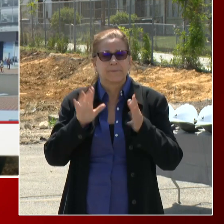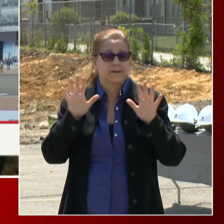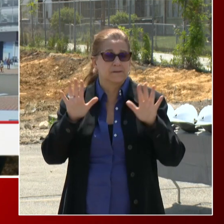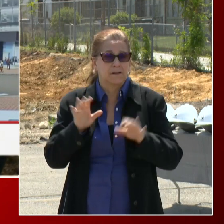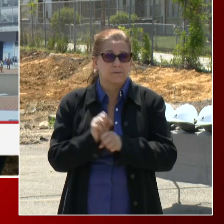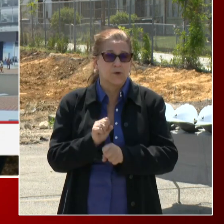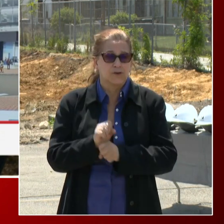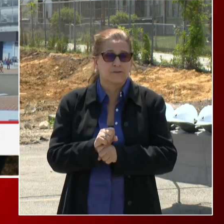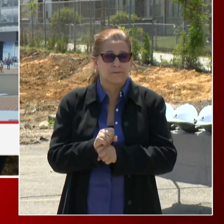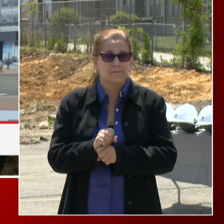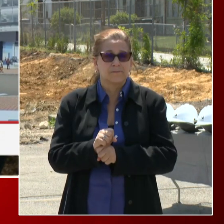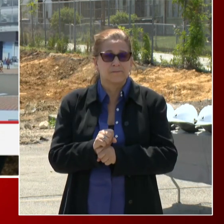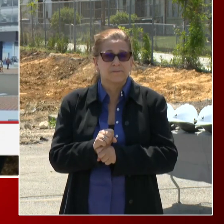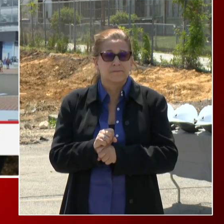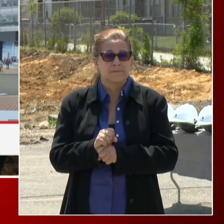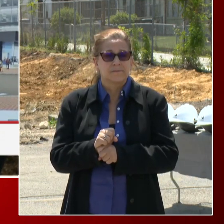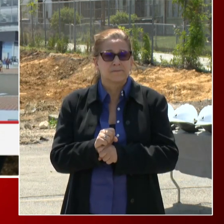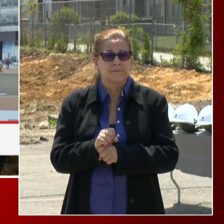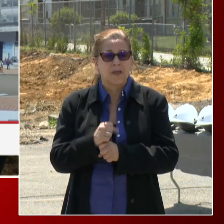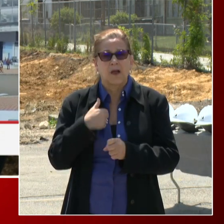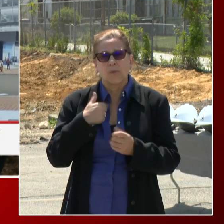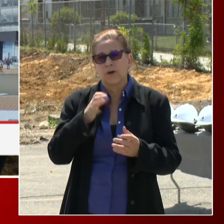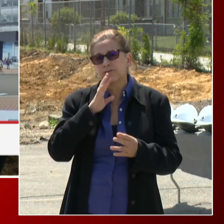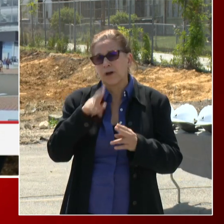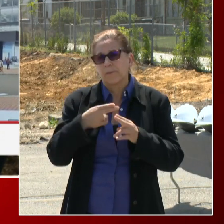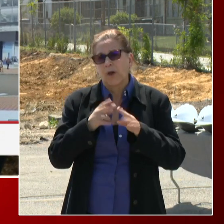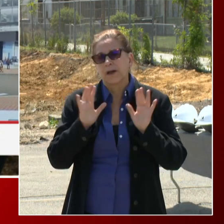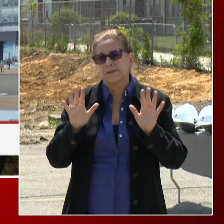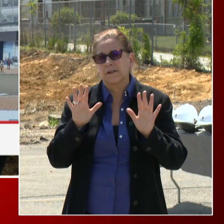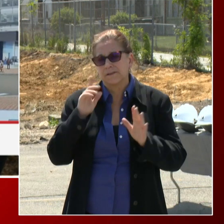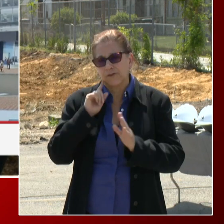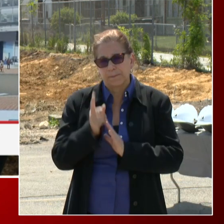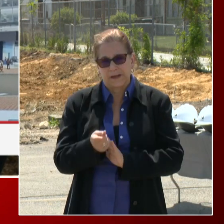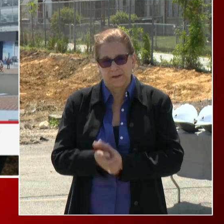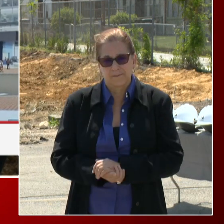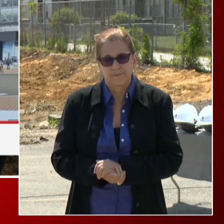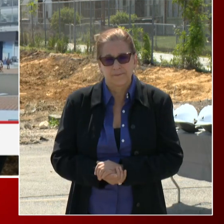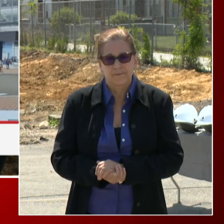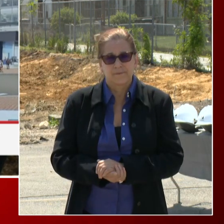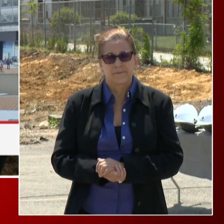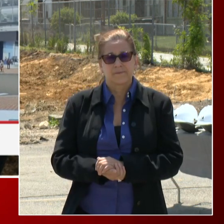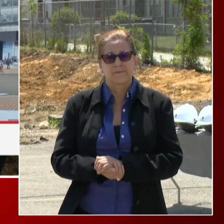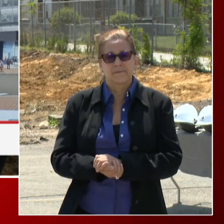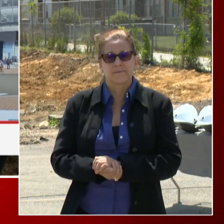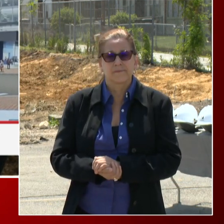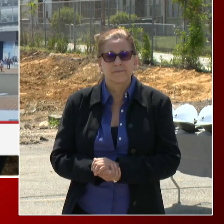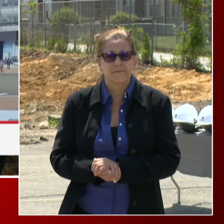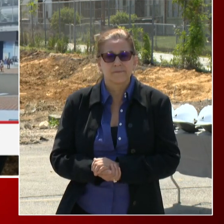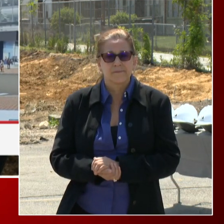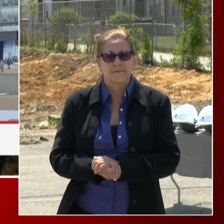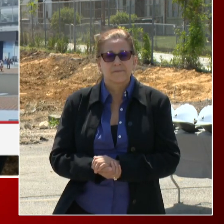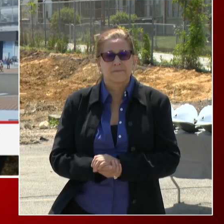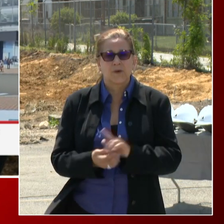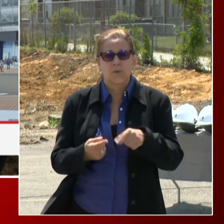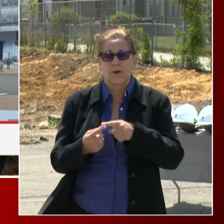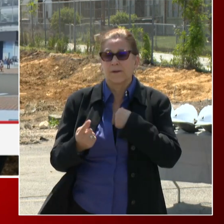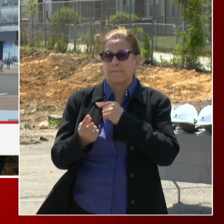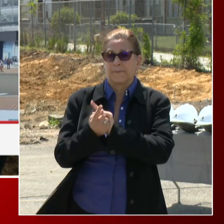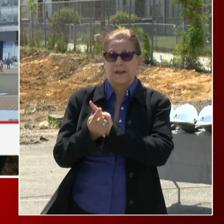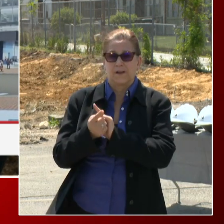So I just want to talk about excellence for a minute. When I met Robin and we talked about this